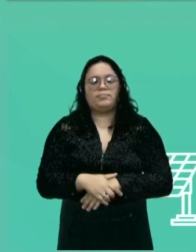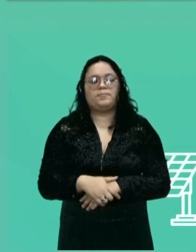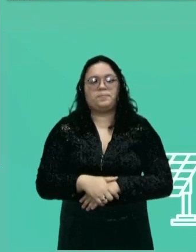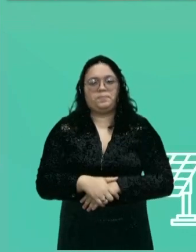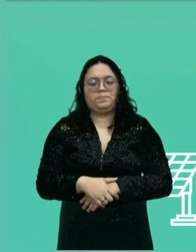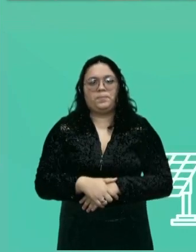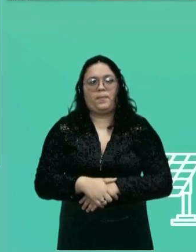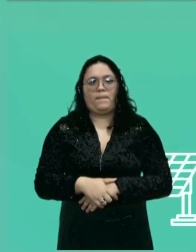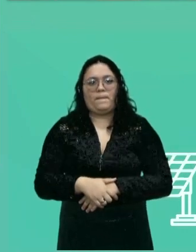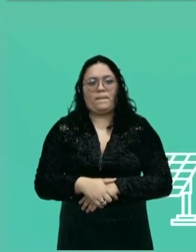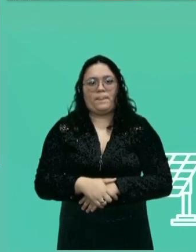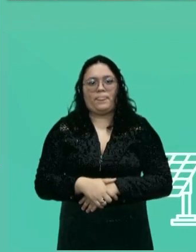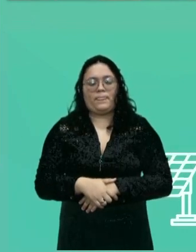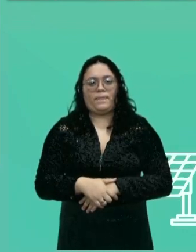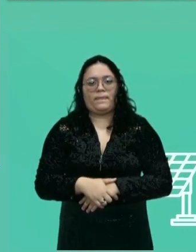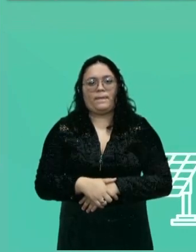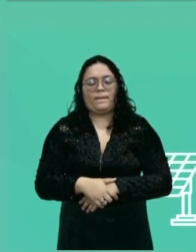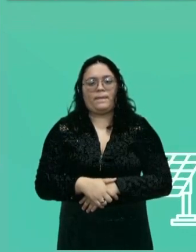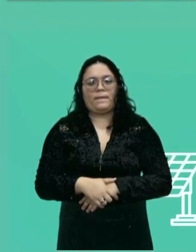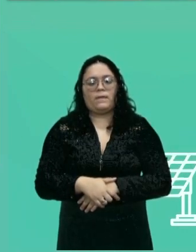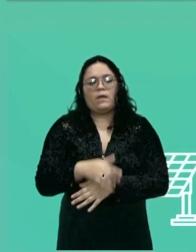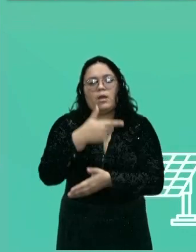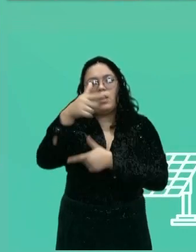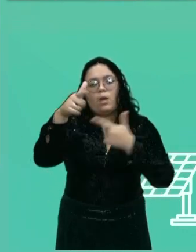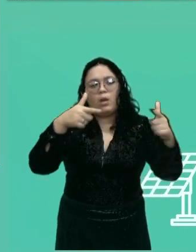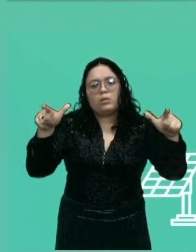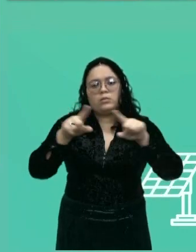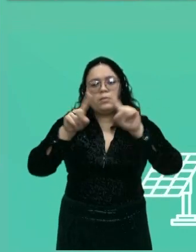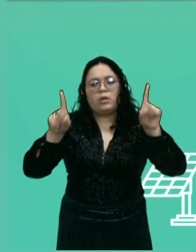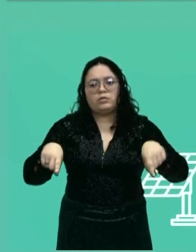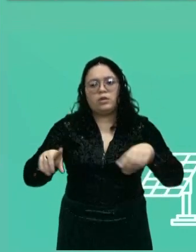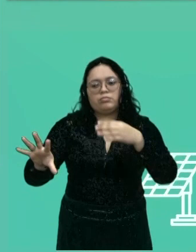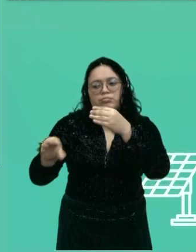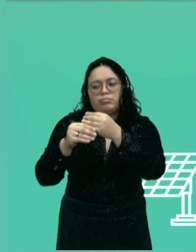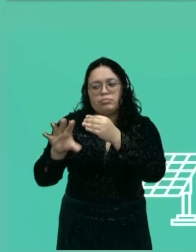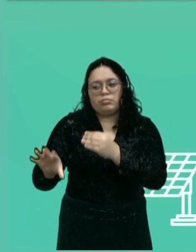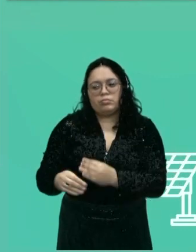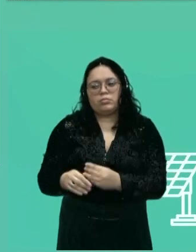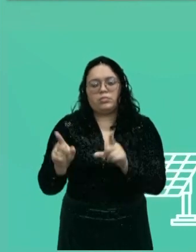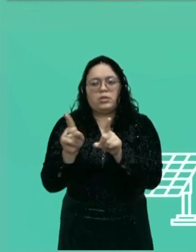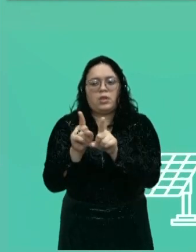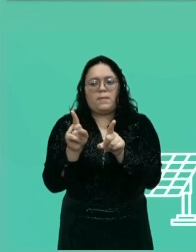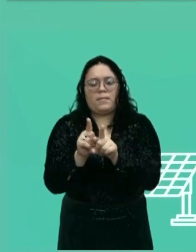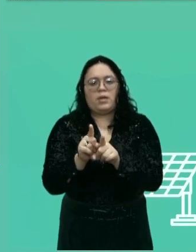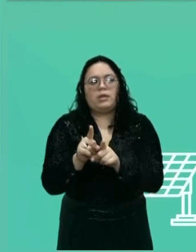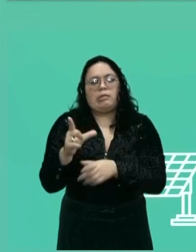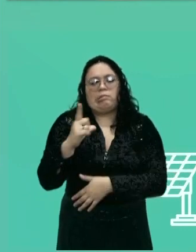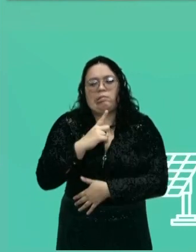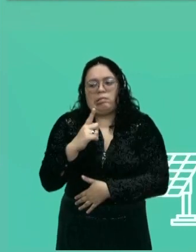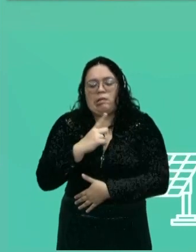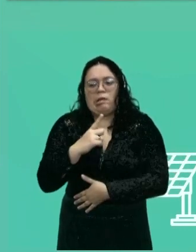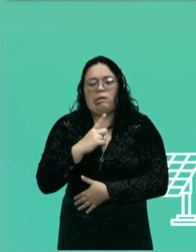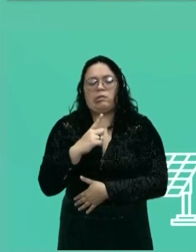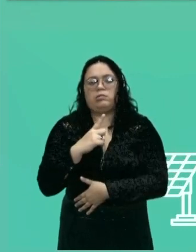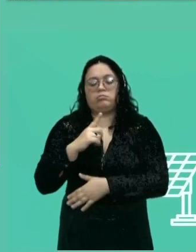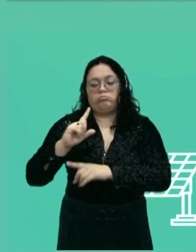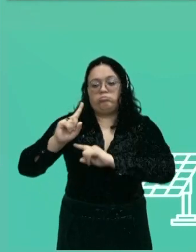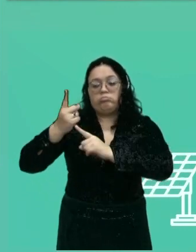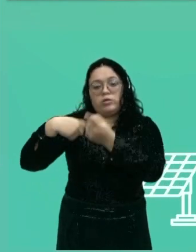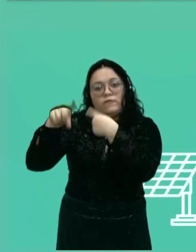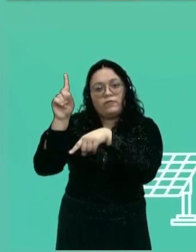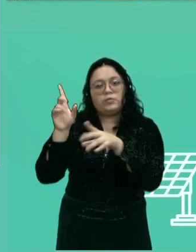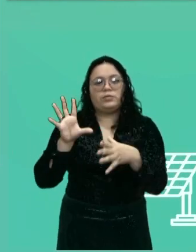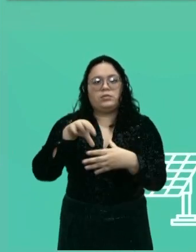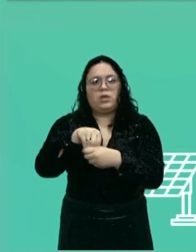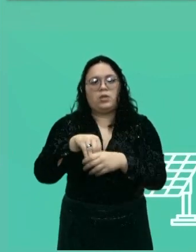this dozen of large-scale projects includes 2 CCUS clusters, which are already under development. The UK is a global player